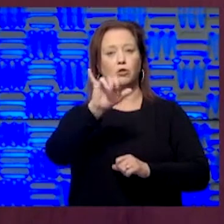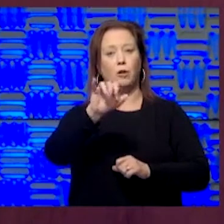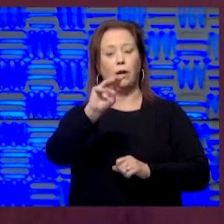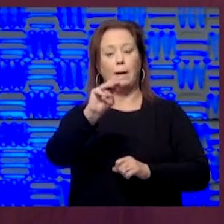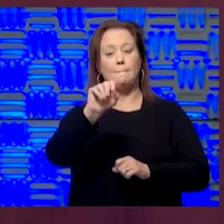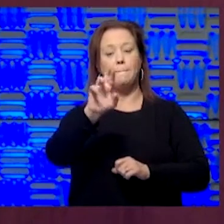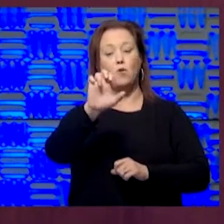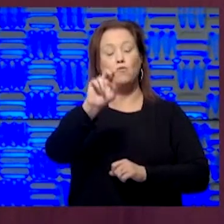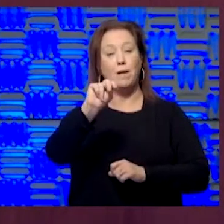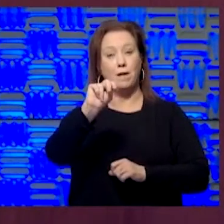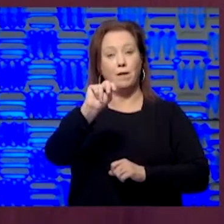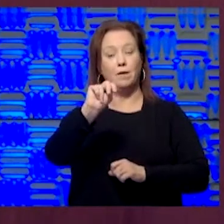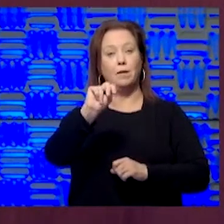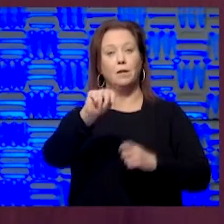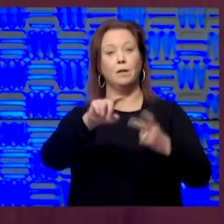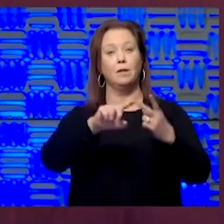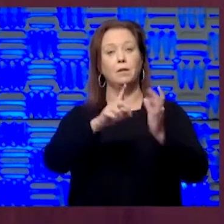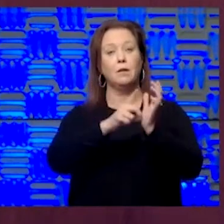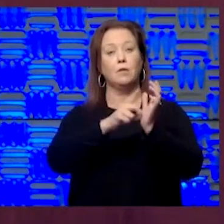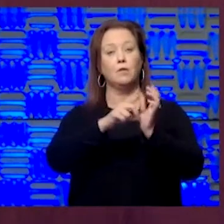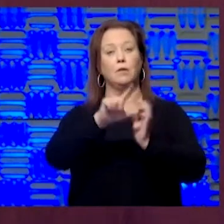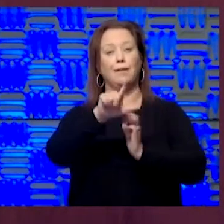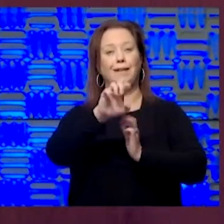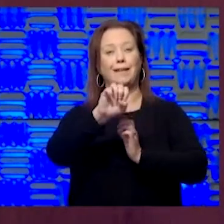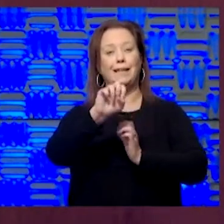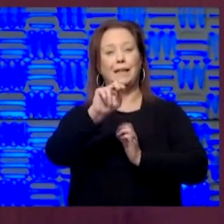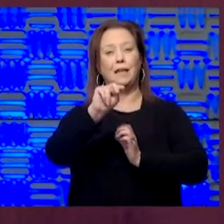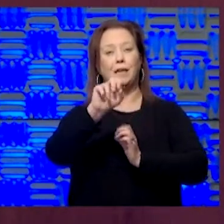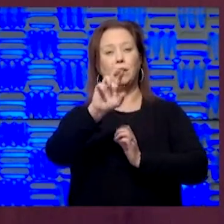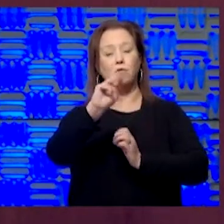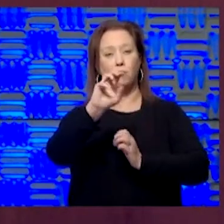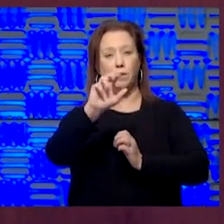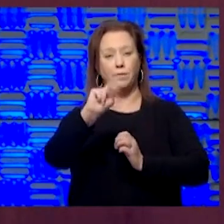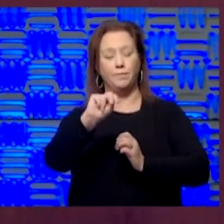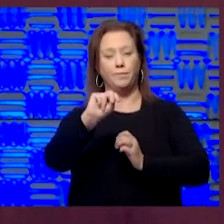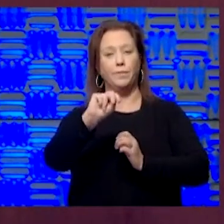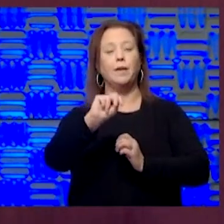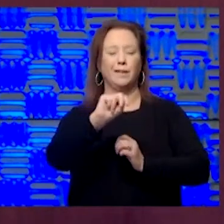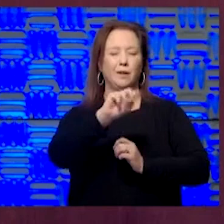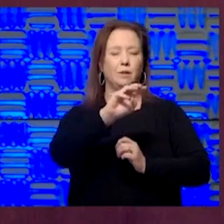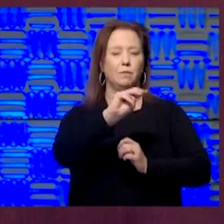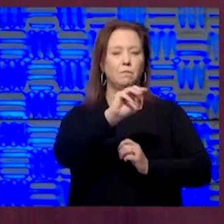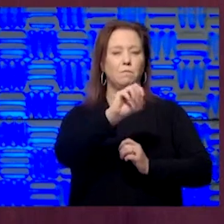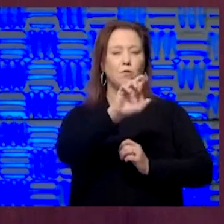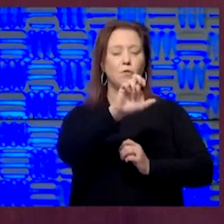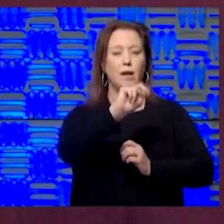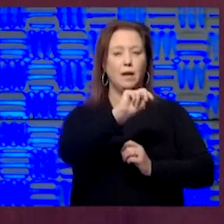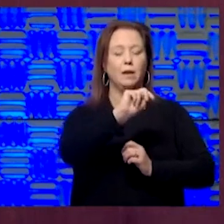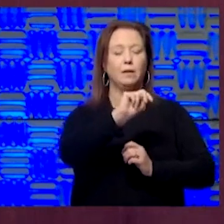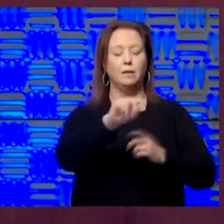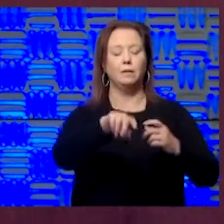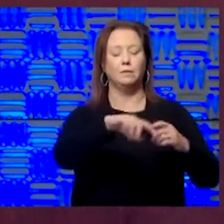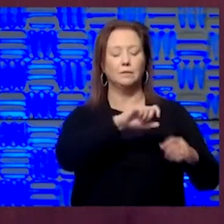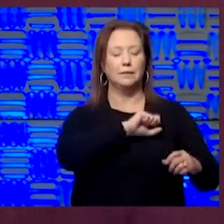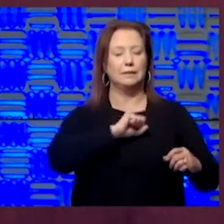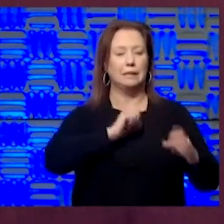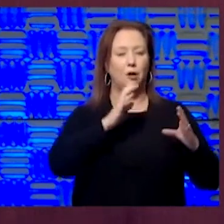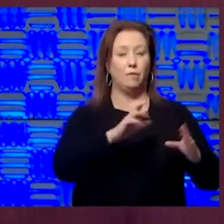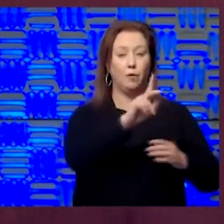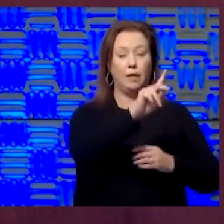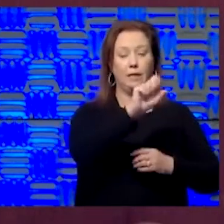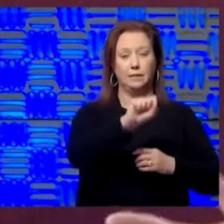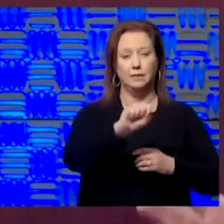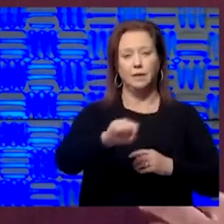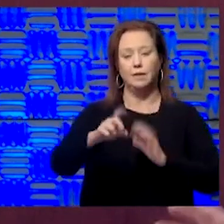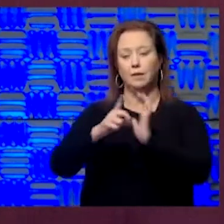Moran and Dr. Lee Norman. Jerry Moran, obviously, the senator from the state of Kansas, and Lee Norman, KDHE secretary. And I think